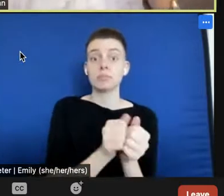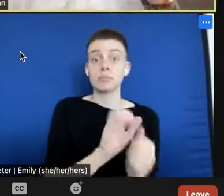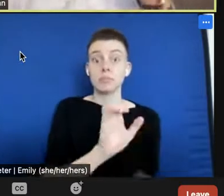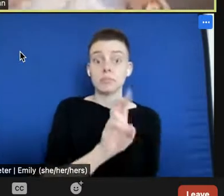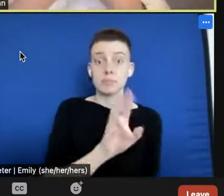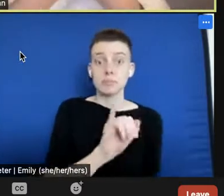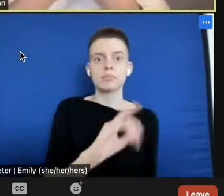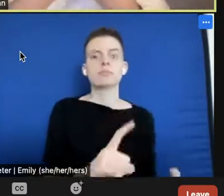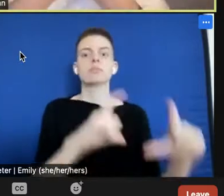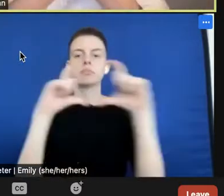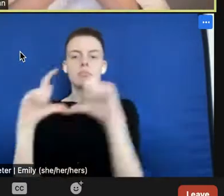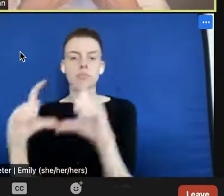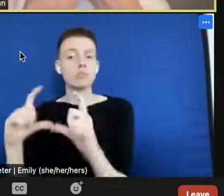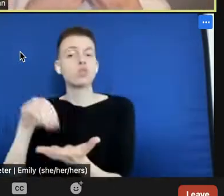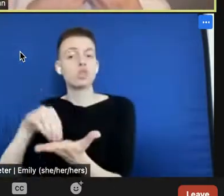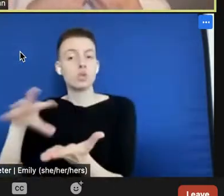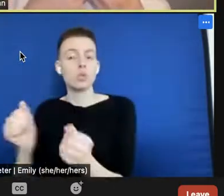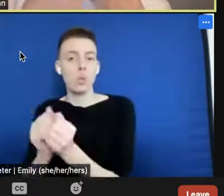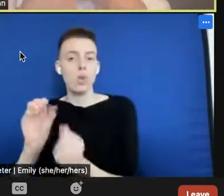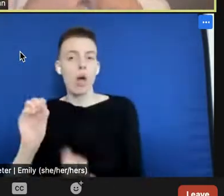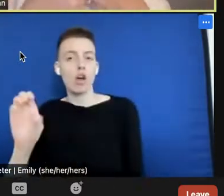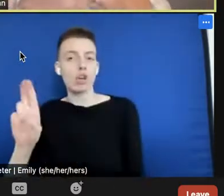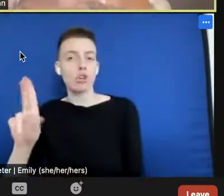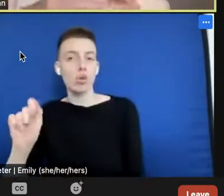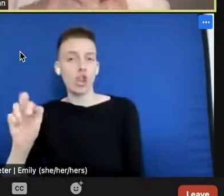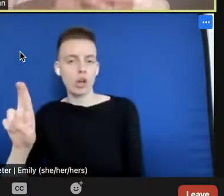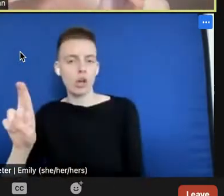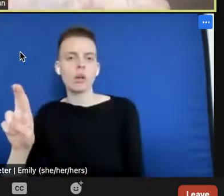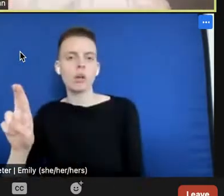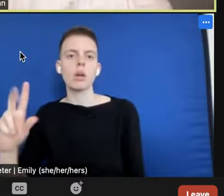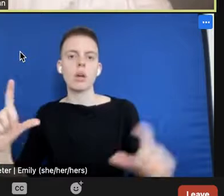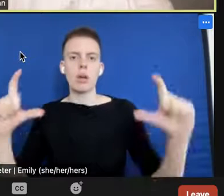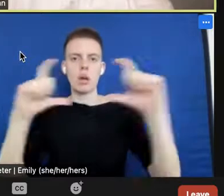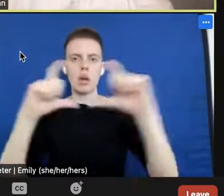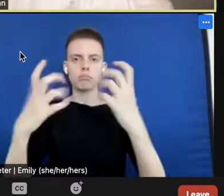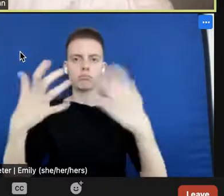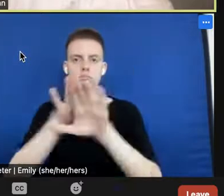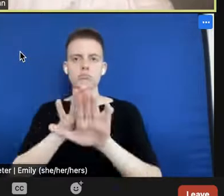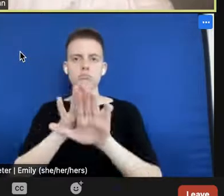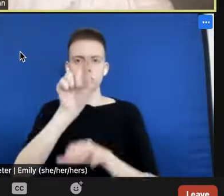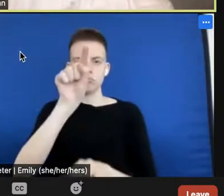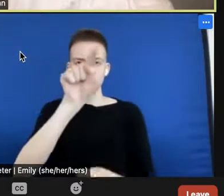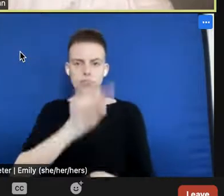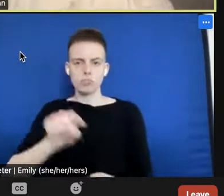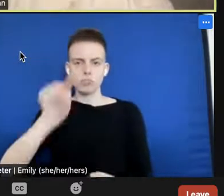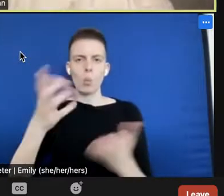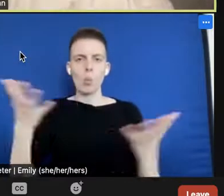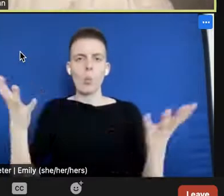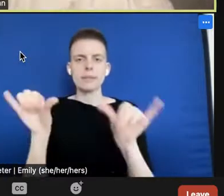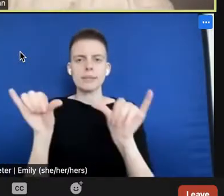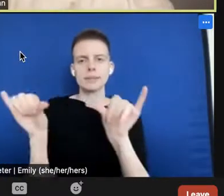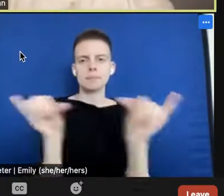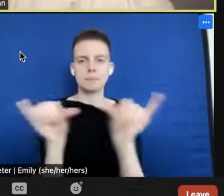with ocular, and that the overlap of what is really the same between them.